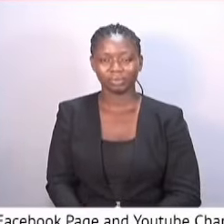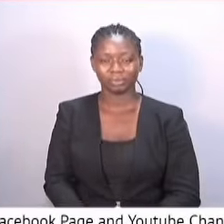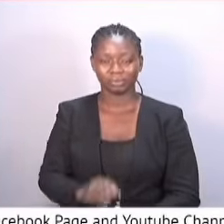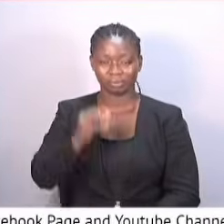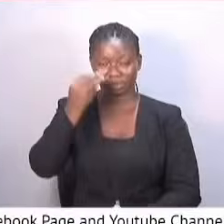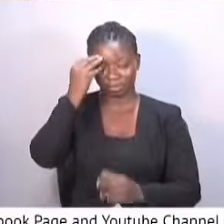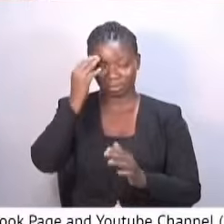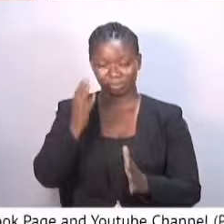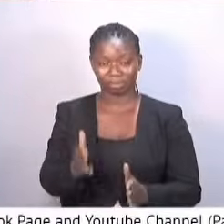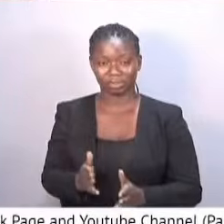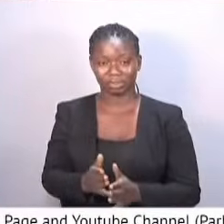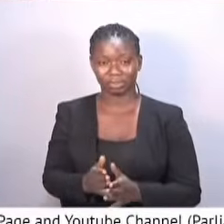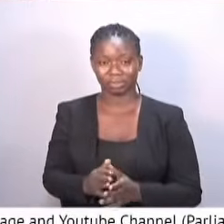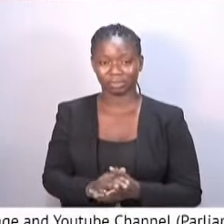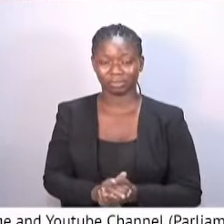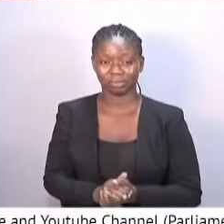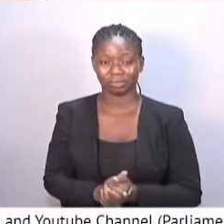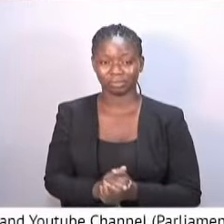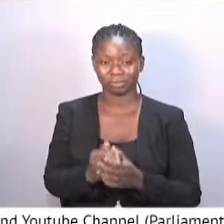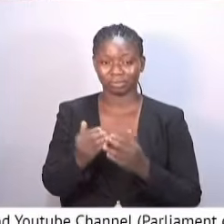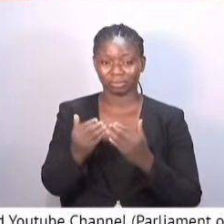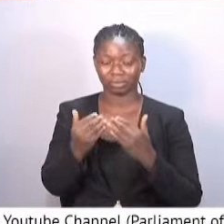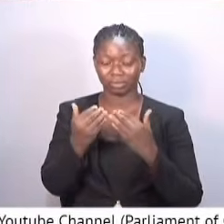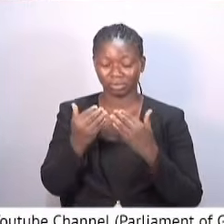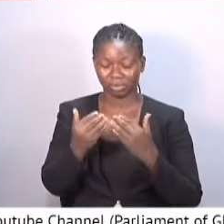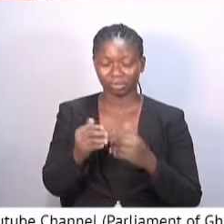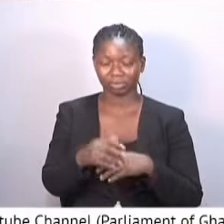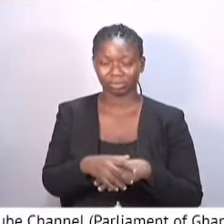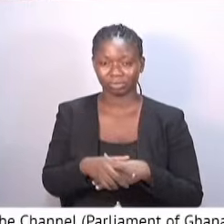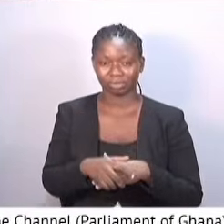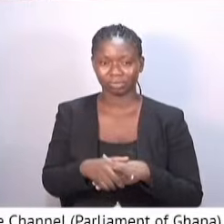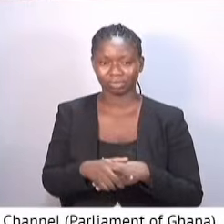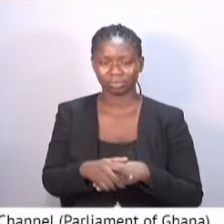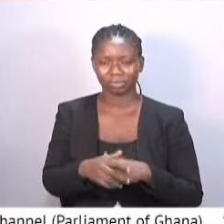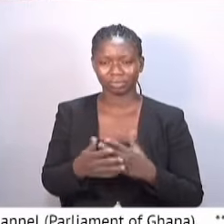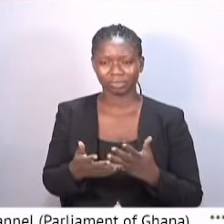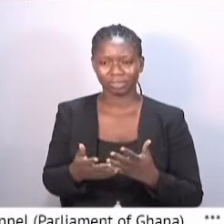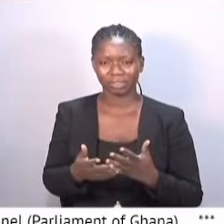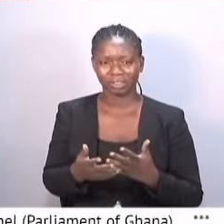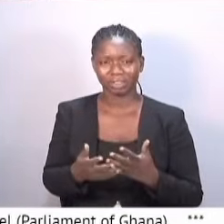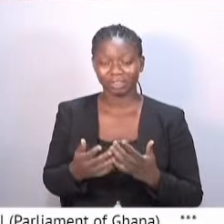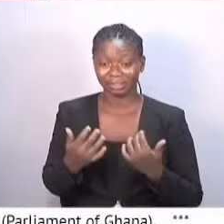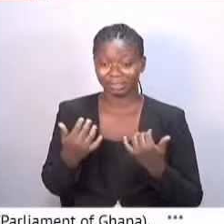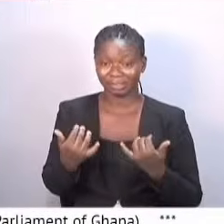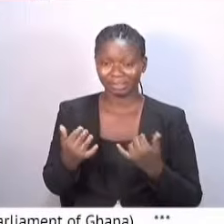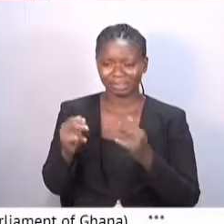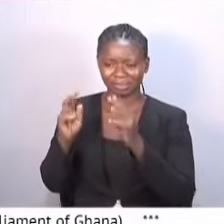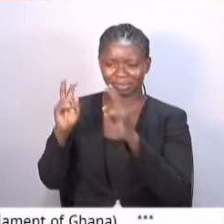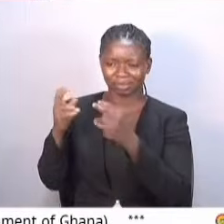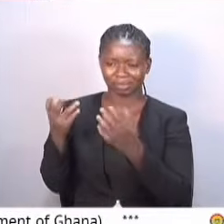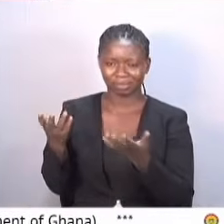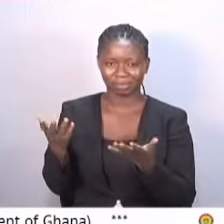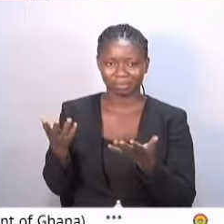Minister, I can appreciate your challenge. So is it the case that